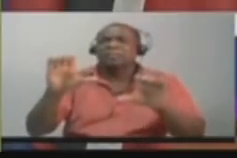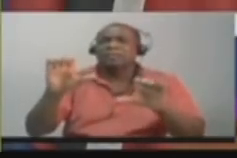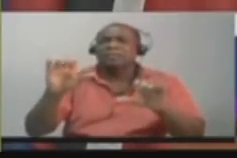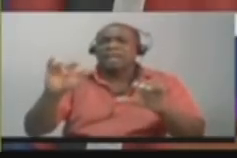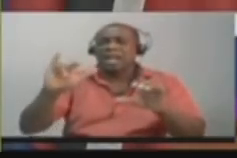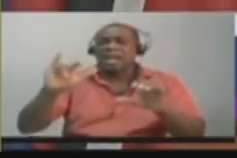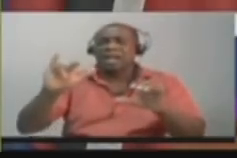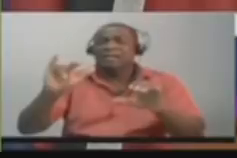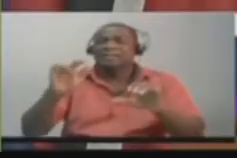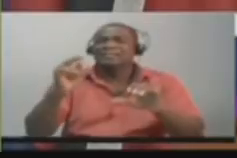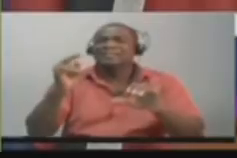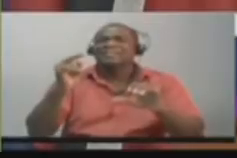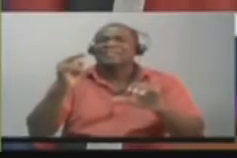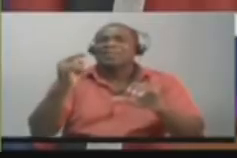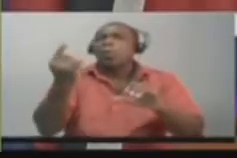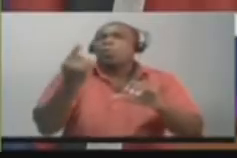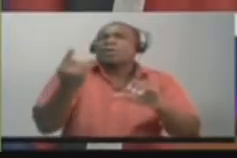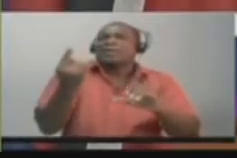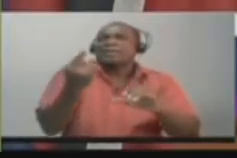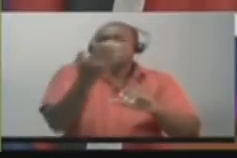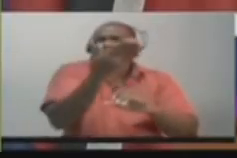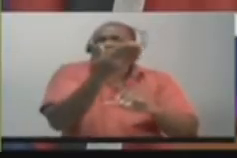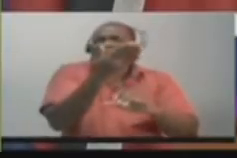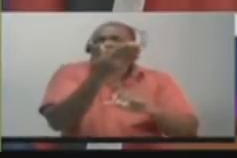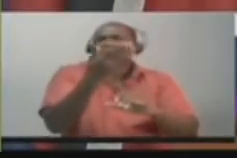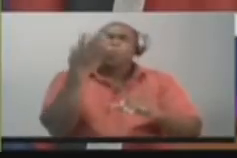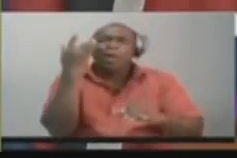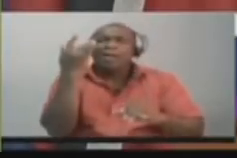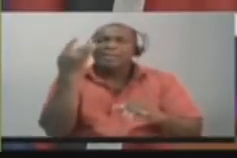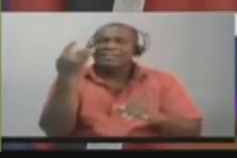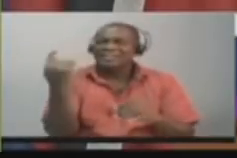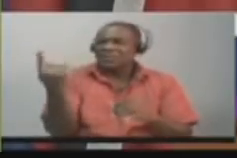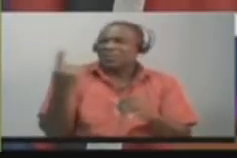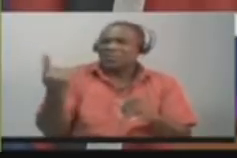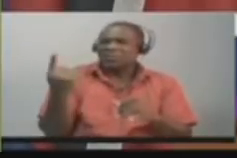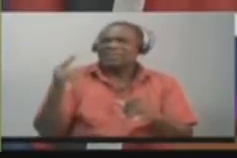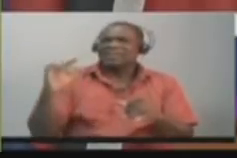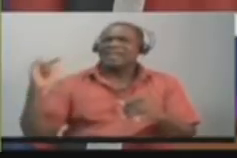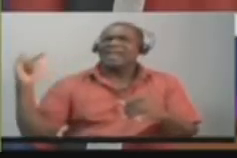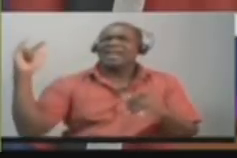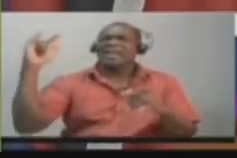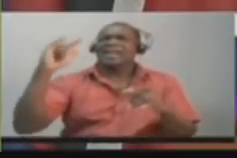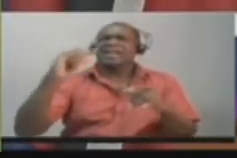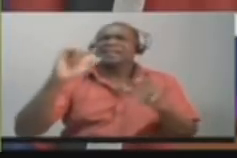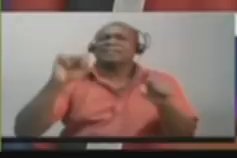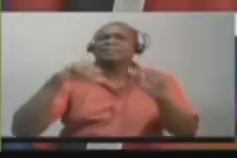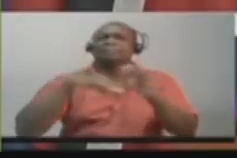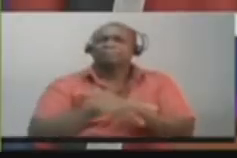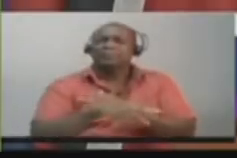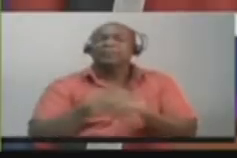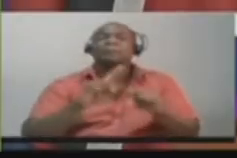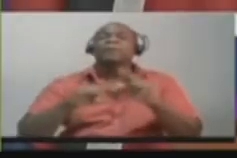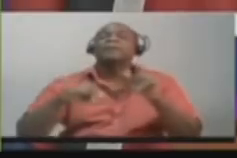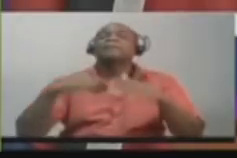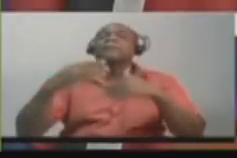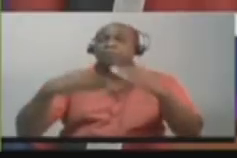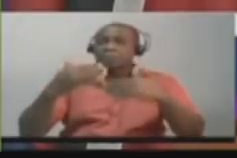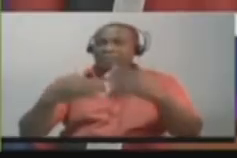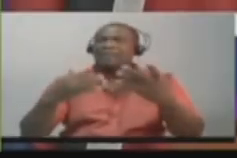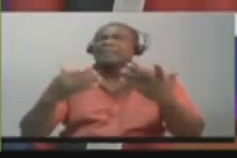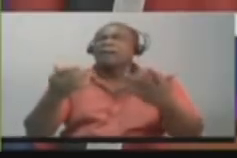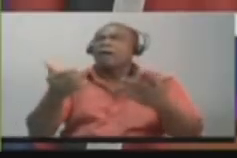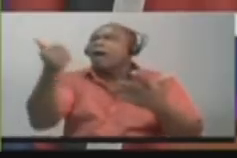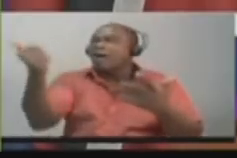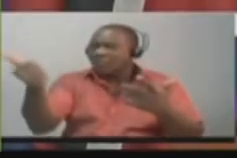the others are ready, they haven't put up their scheduled flights, they will be worked into the system. So like overnight, we had to add